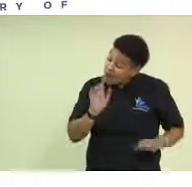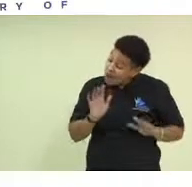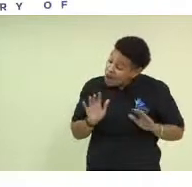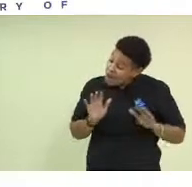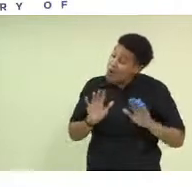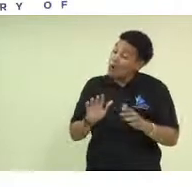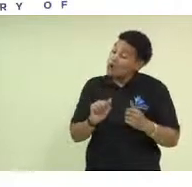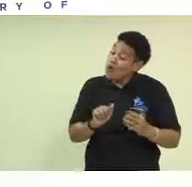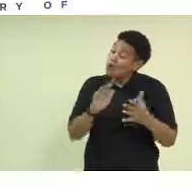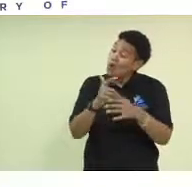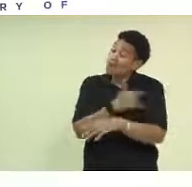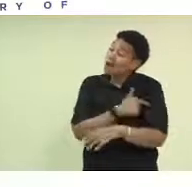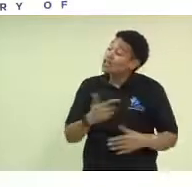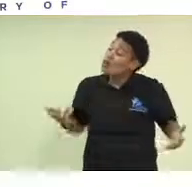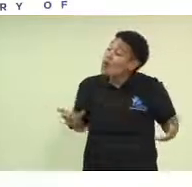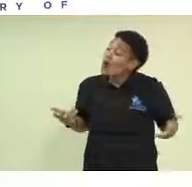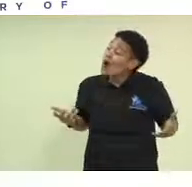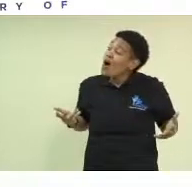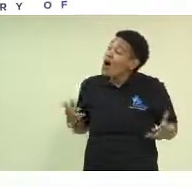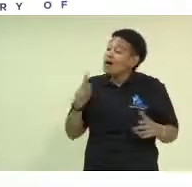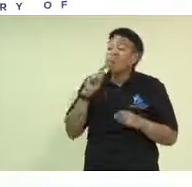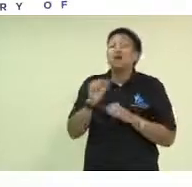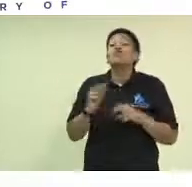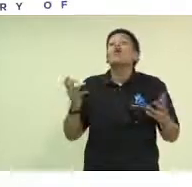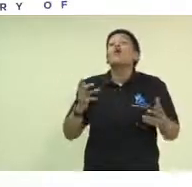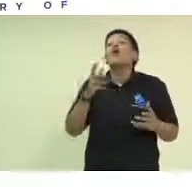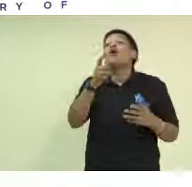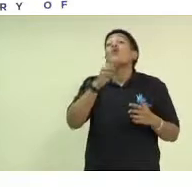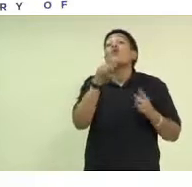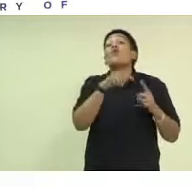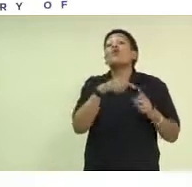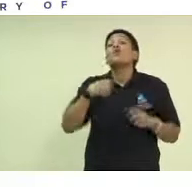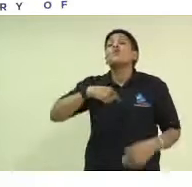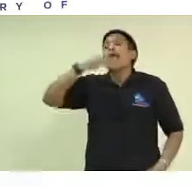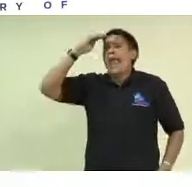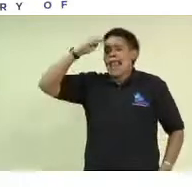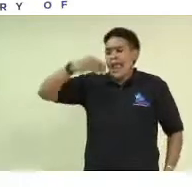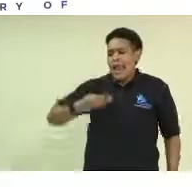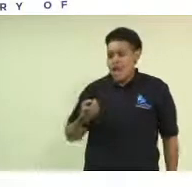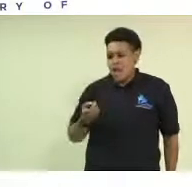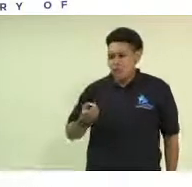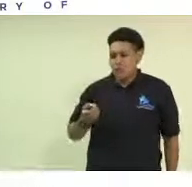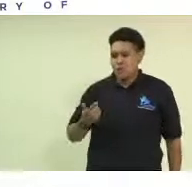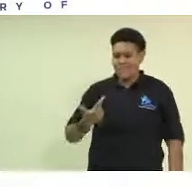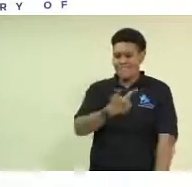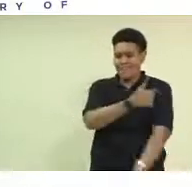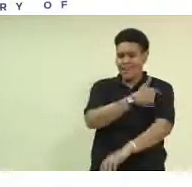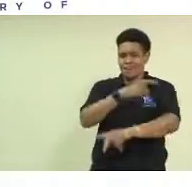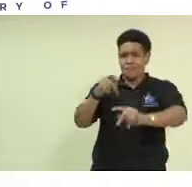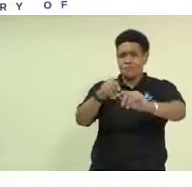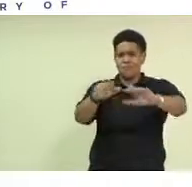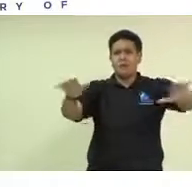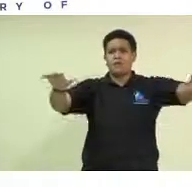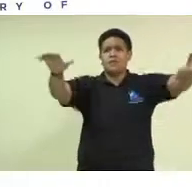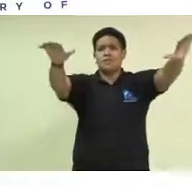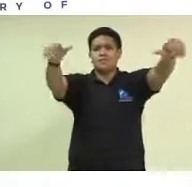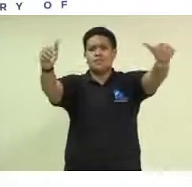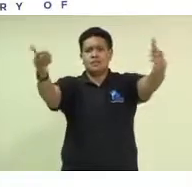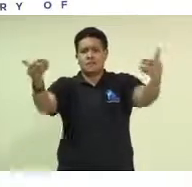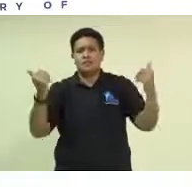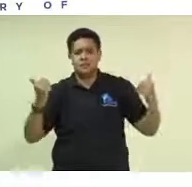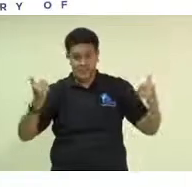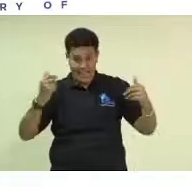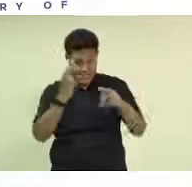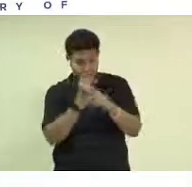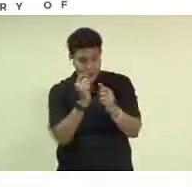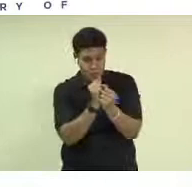the approach to vaccines has been to ensure that when we introduce a vaccine to the population, in